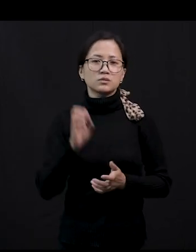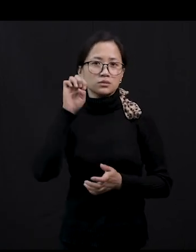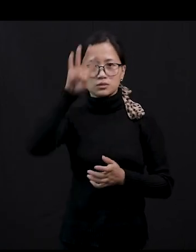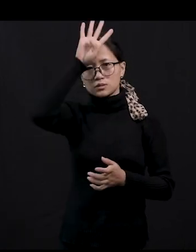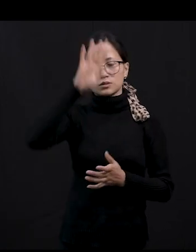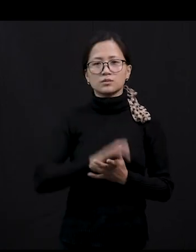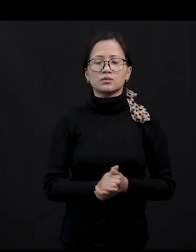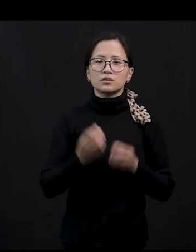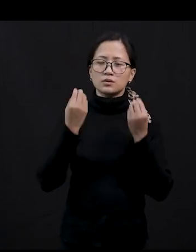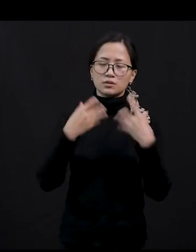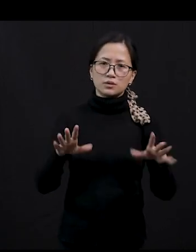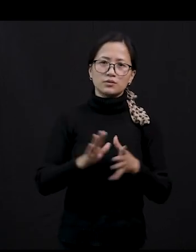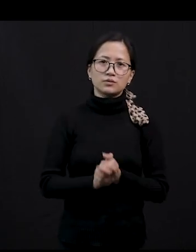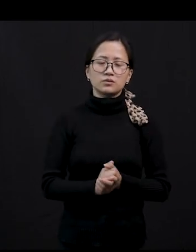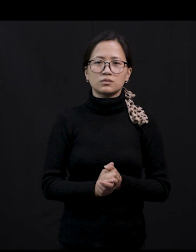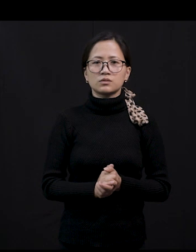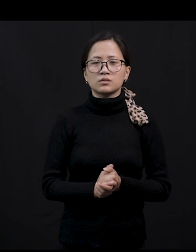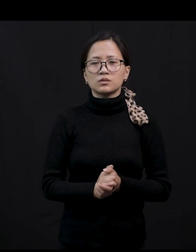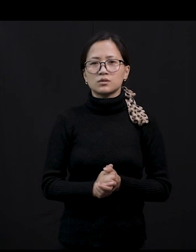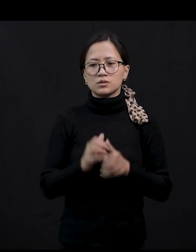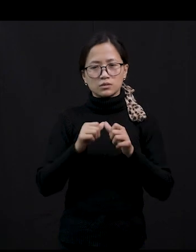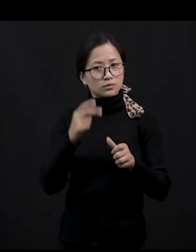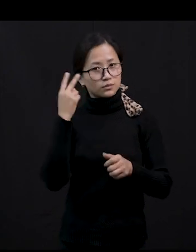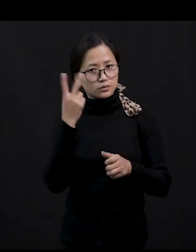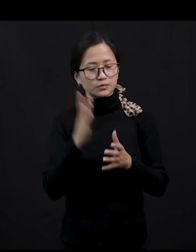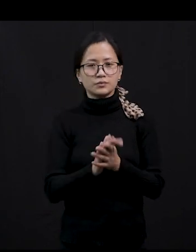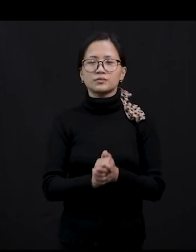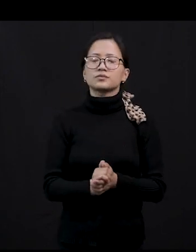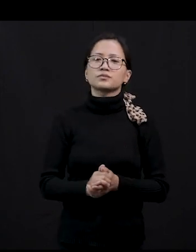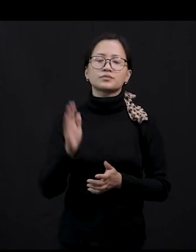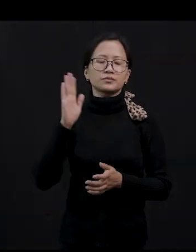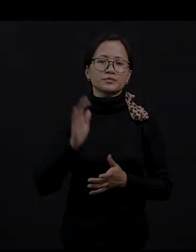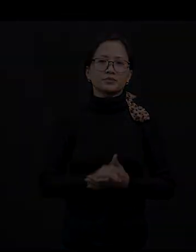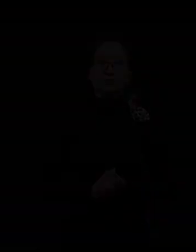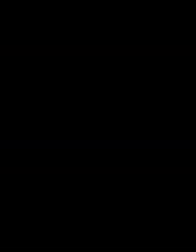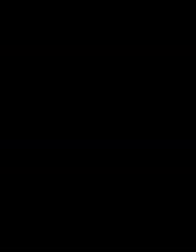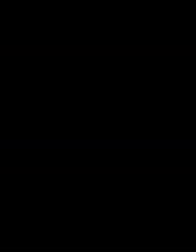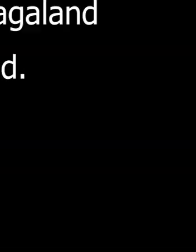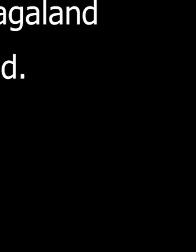or he's left with still searching for the answers. So bye bye for now.